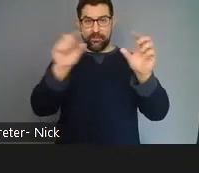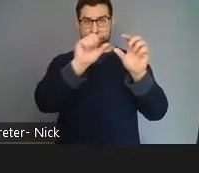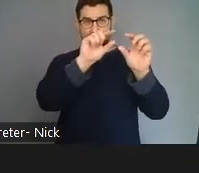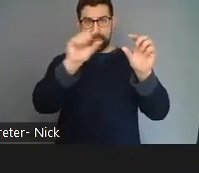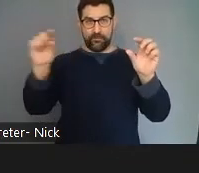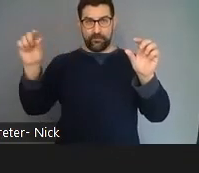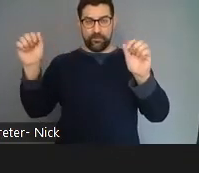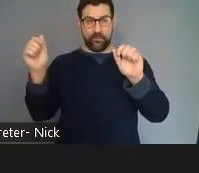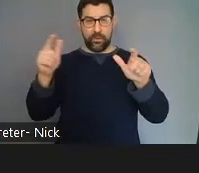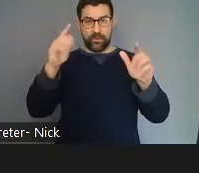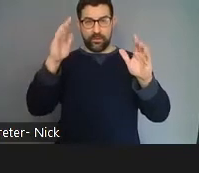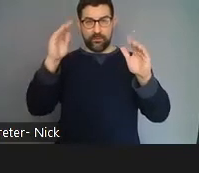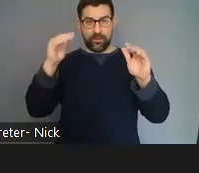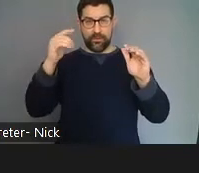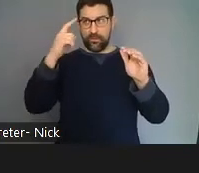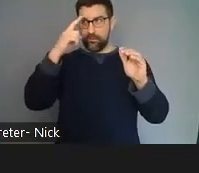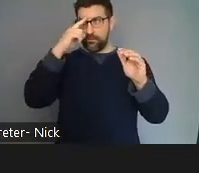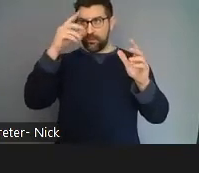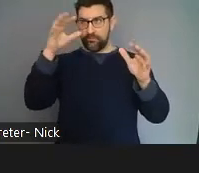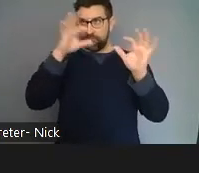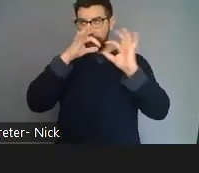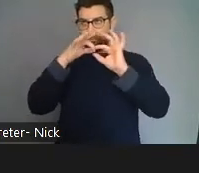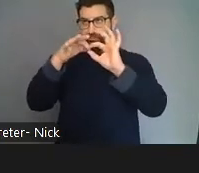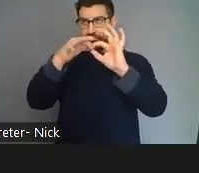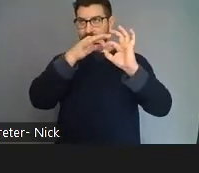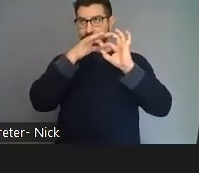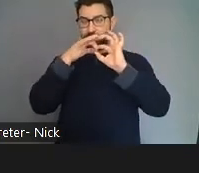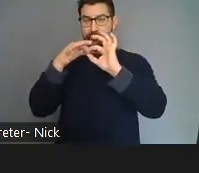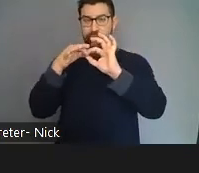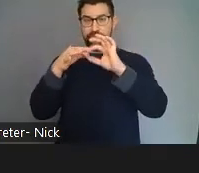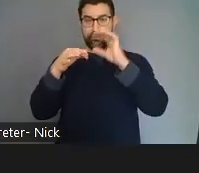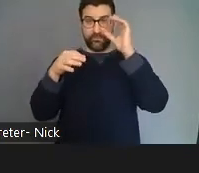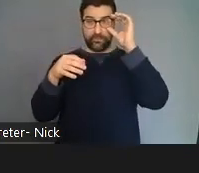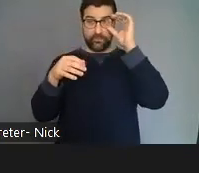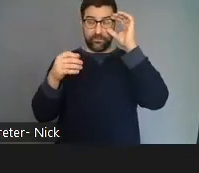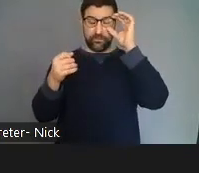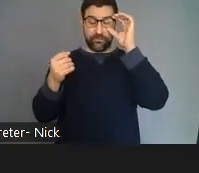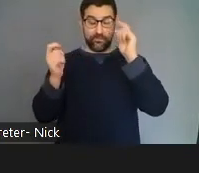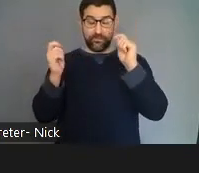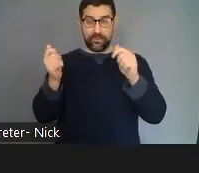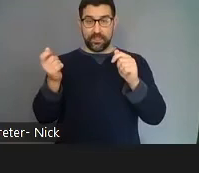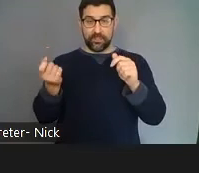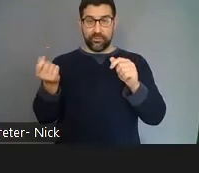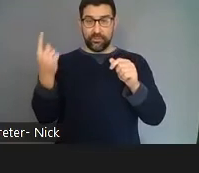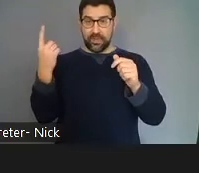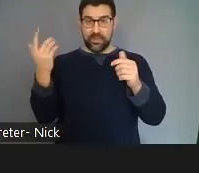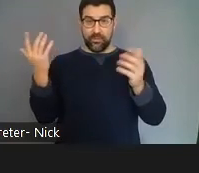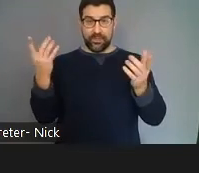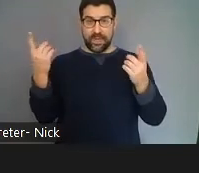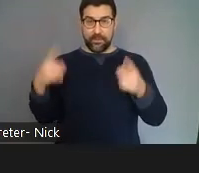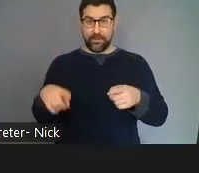all expected for our brains to like connect and instantly understand what's being brought forth towards